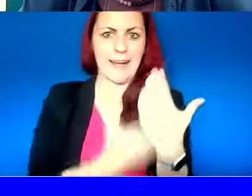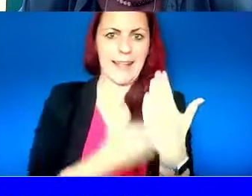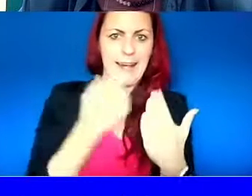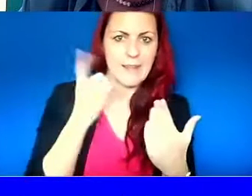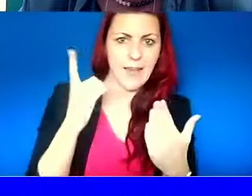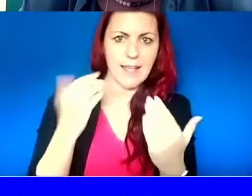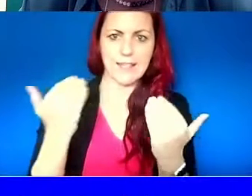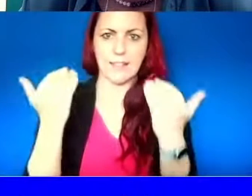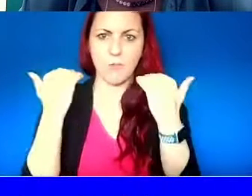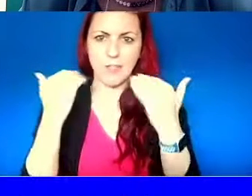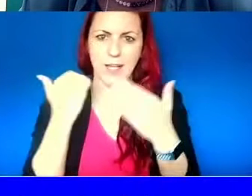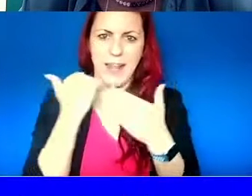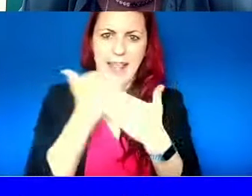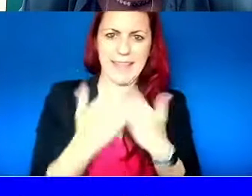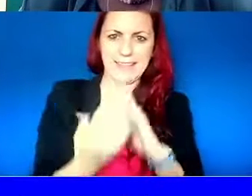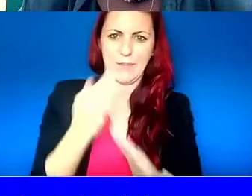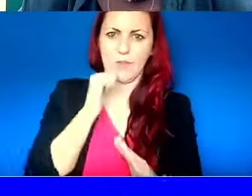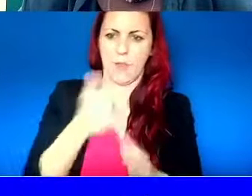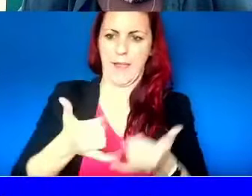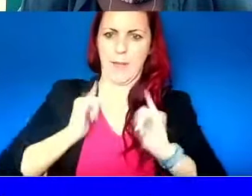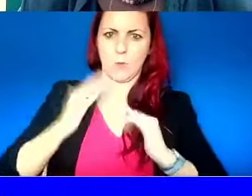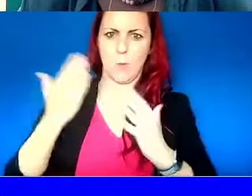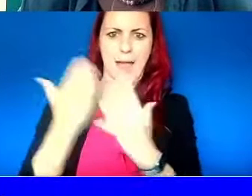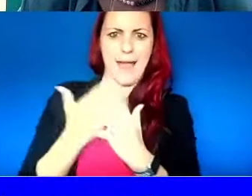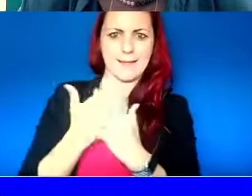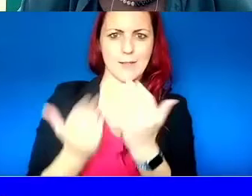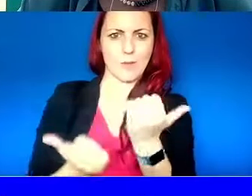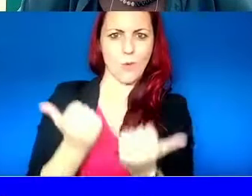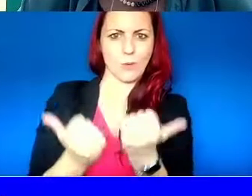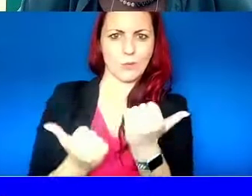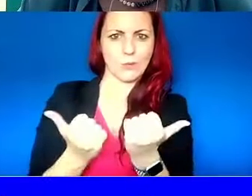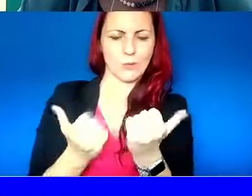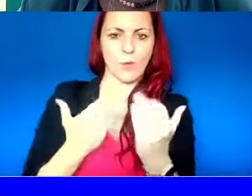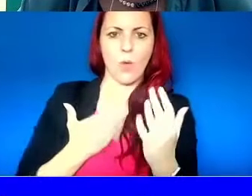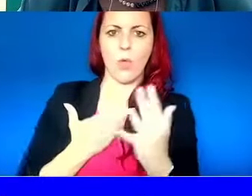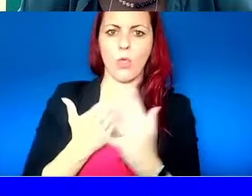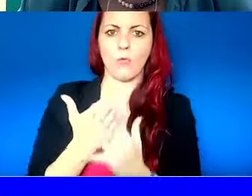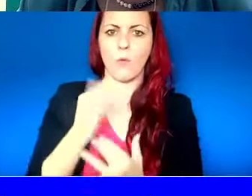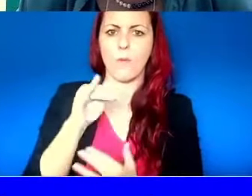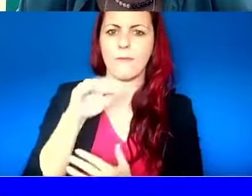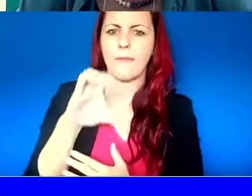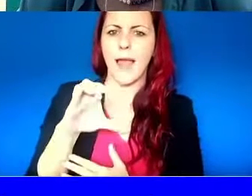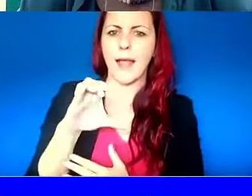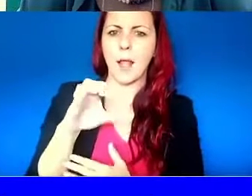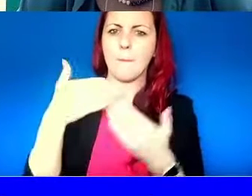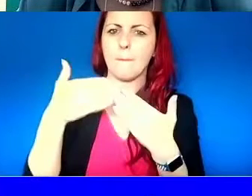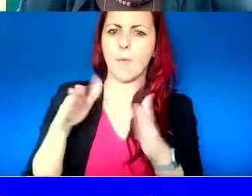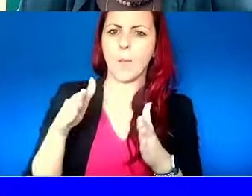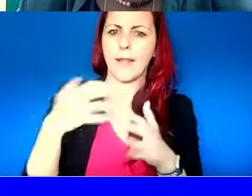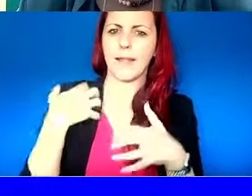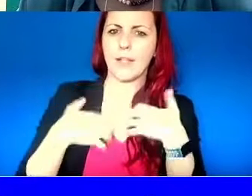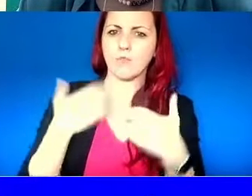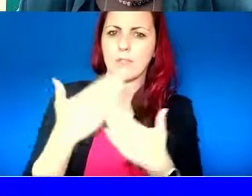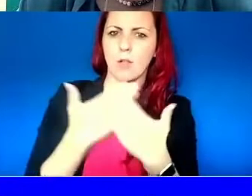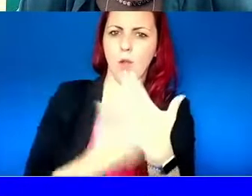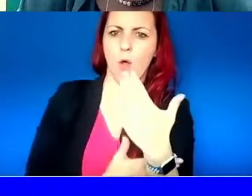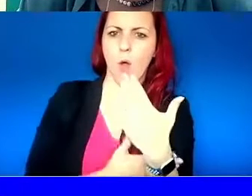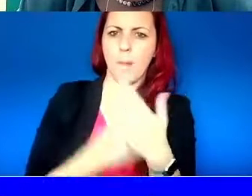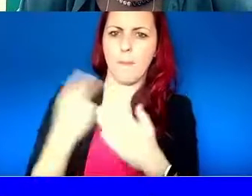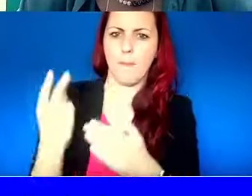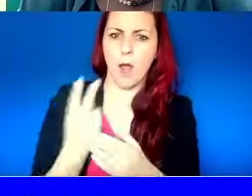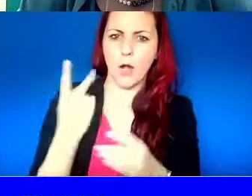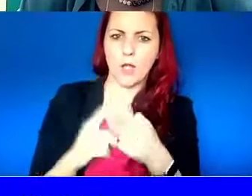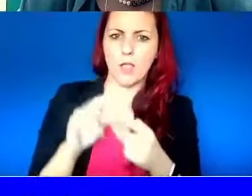can't actually access the courts. Through FLAC's public interest law project, PILA, Robbie Sinnott, a man